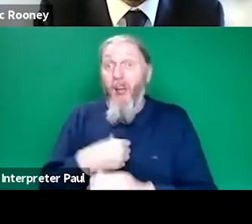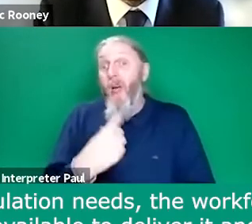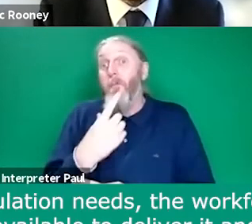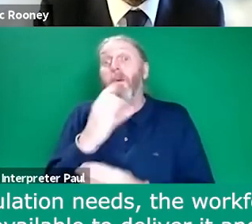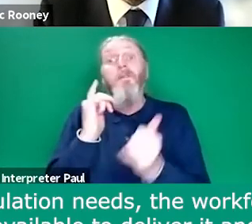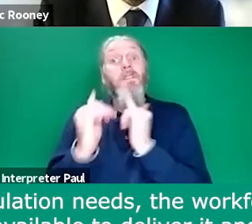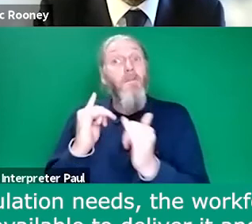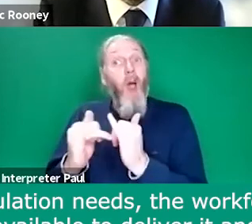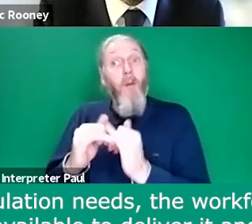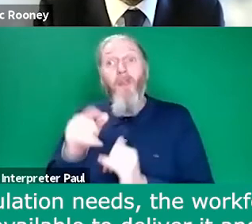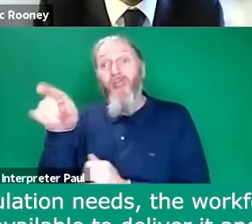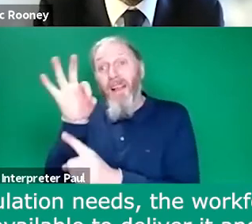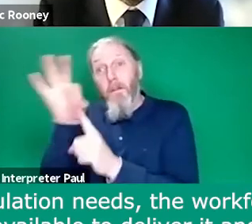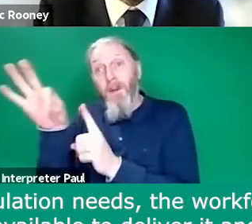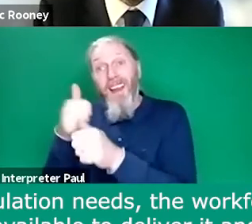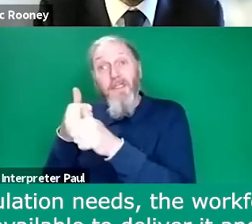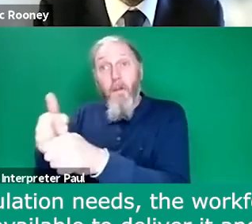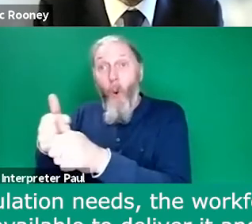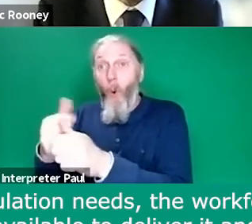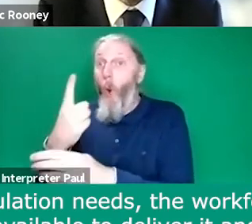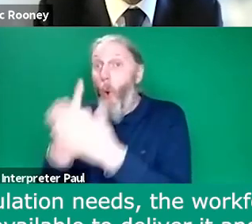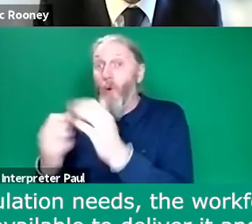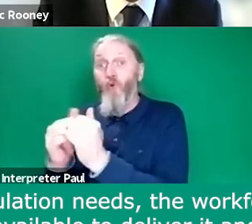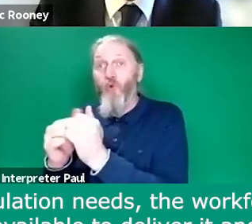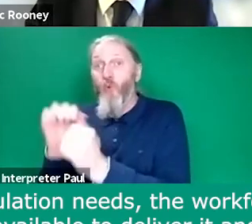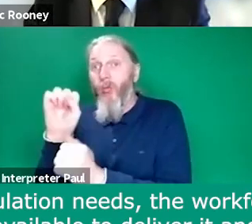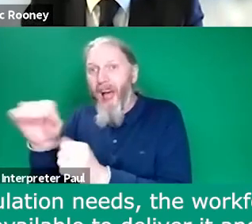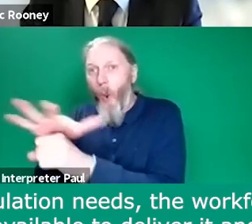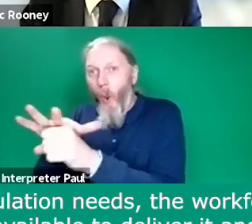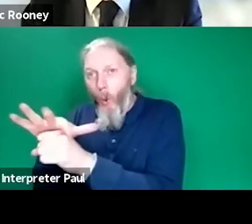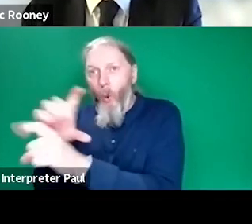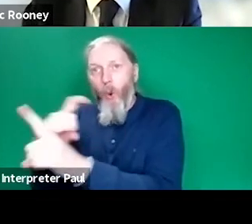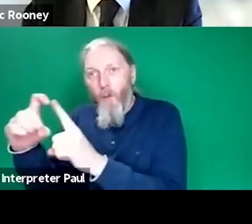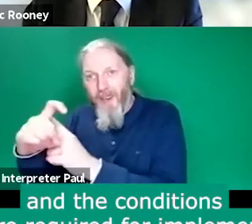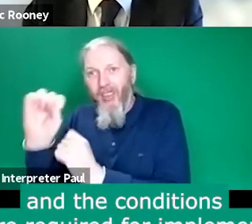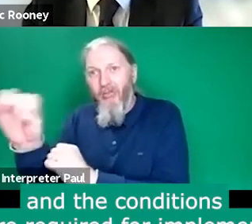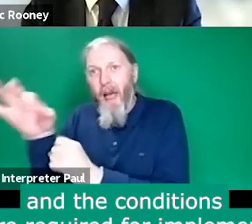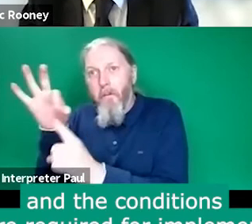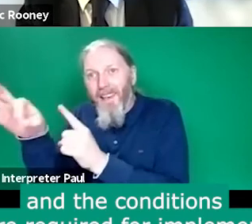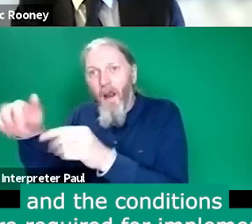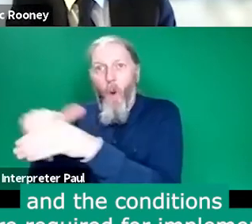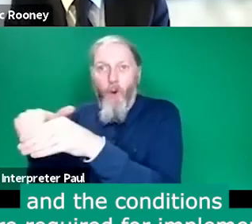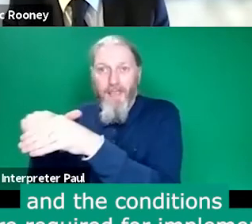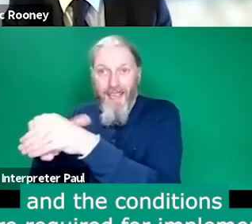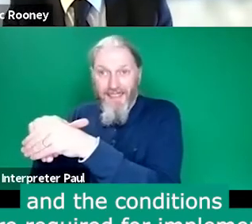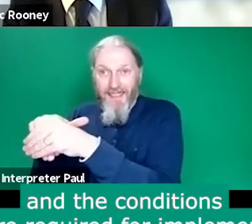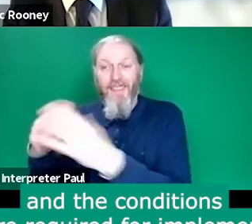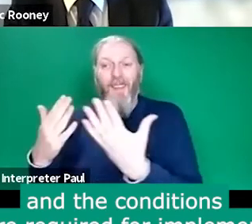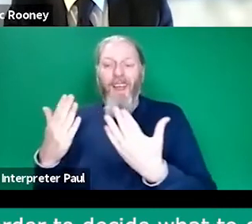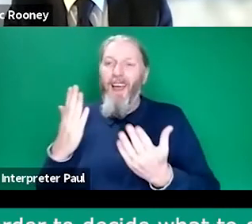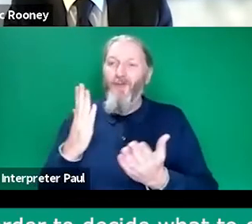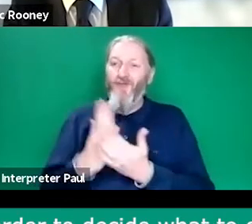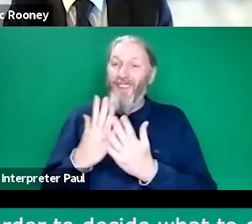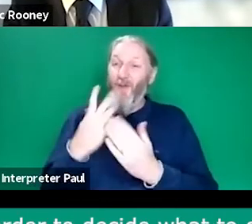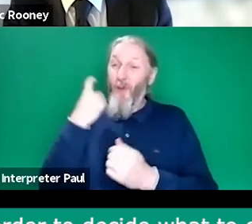context, population needs, the workforce that's available to deliver it, and so on, and the conditions that are required for implementation